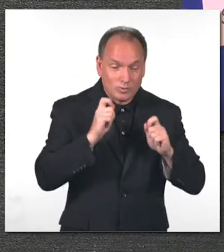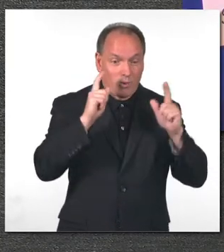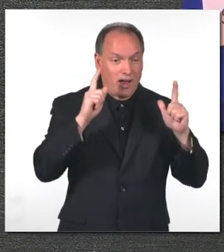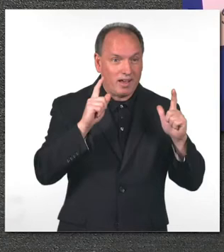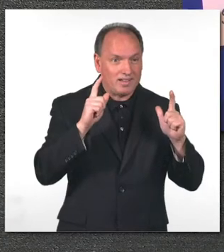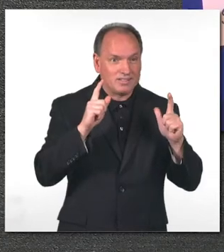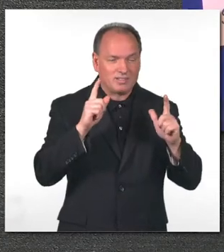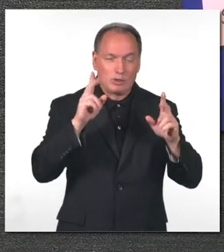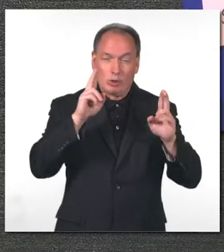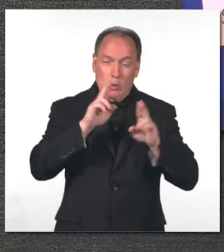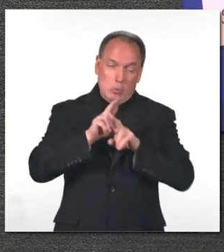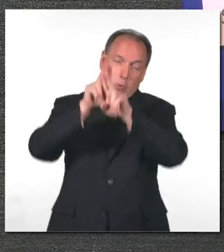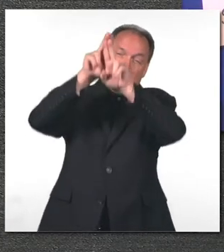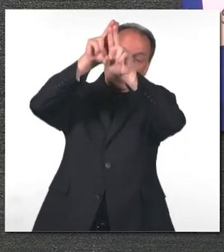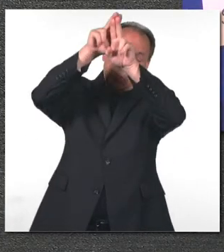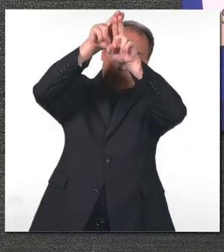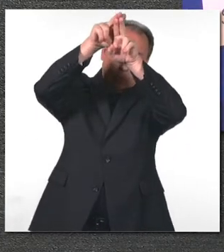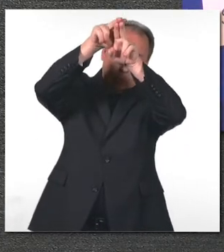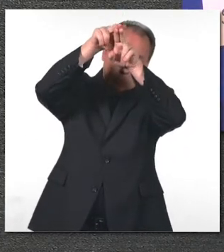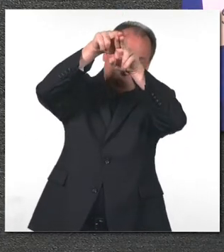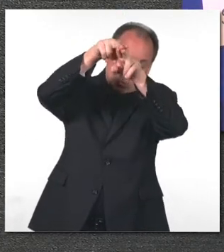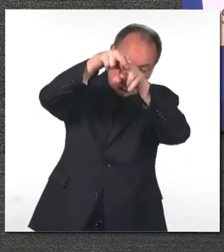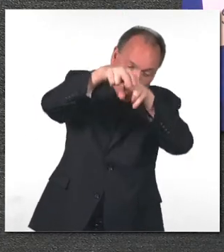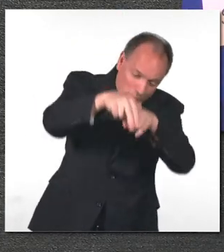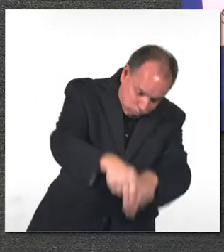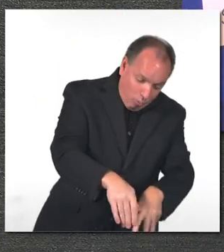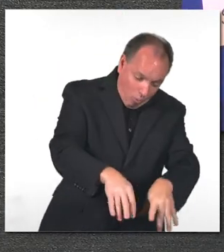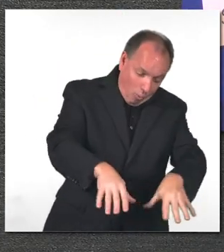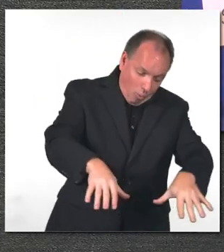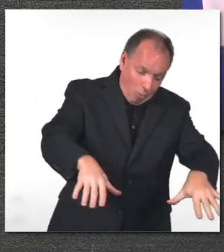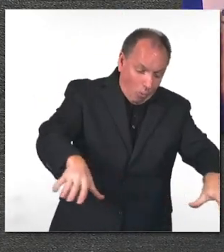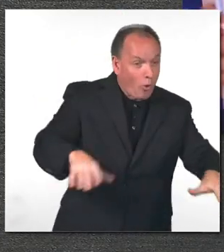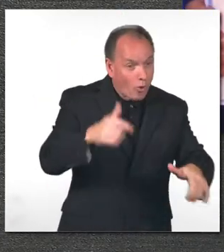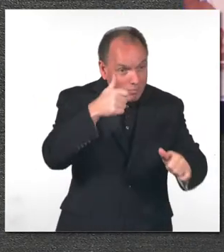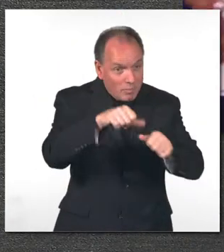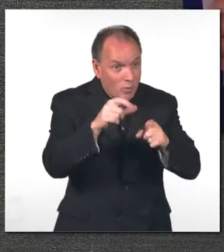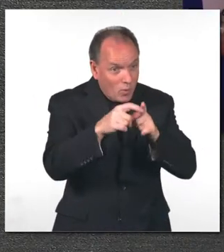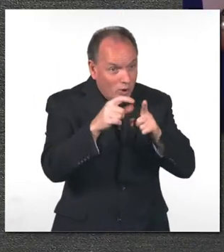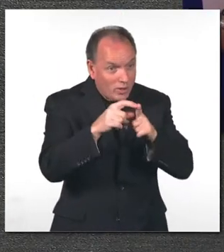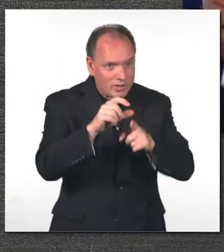crashed. And when they did, it was such a fun word. Do you remember this word?